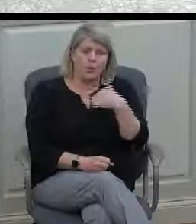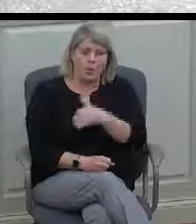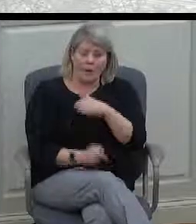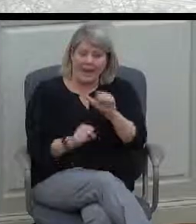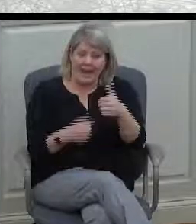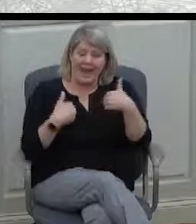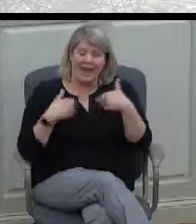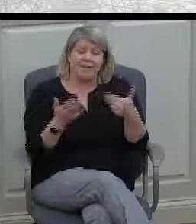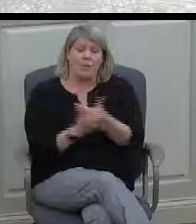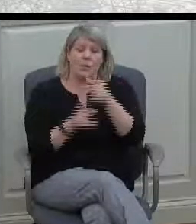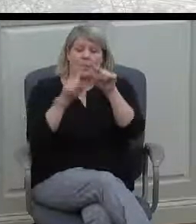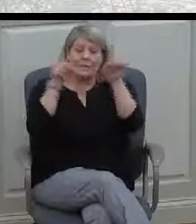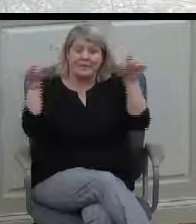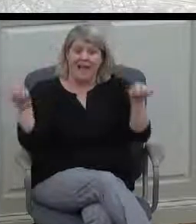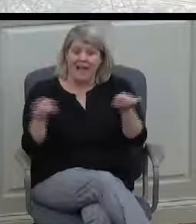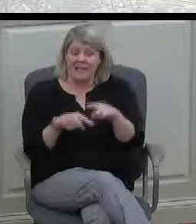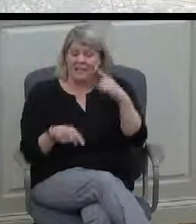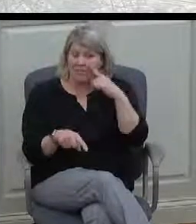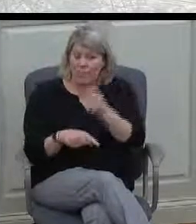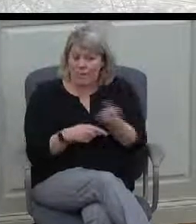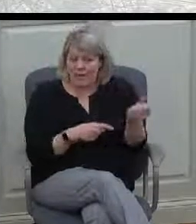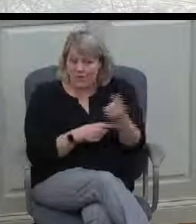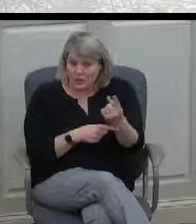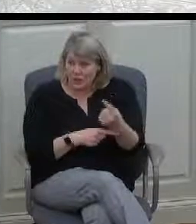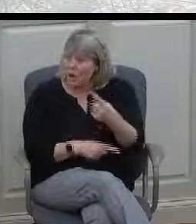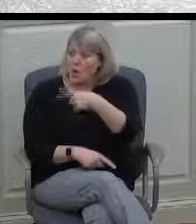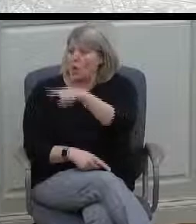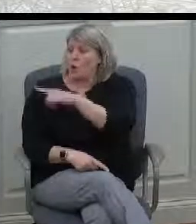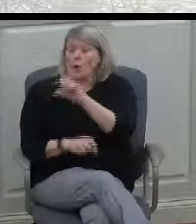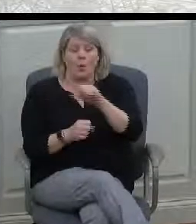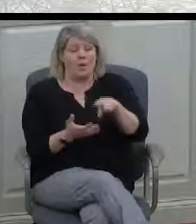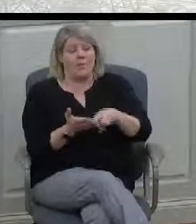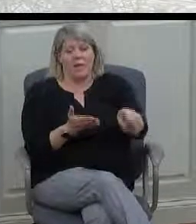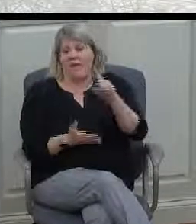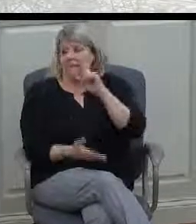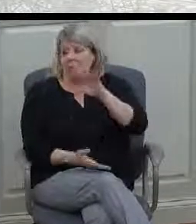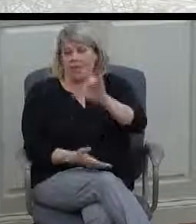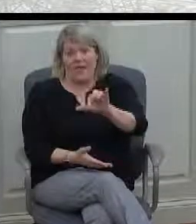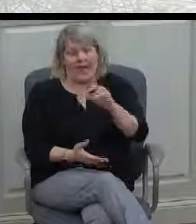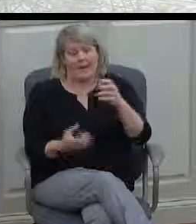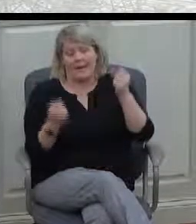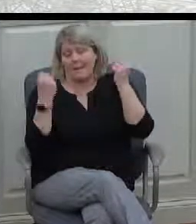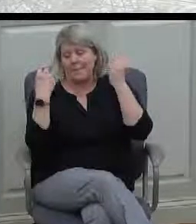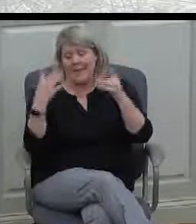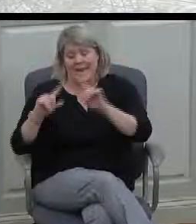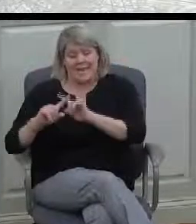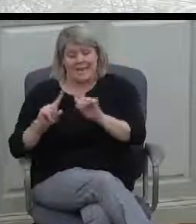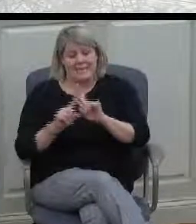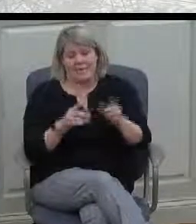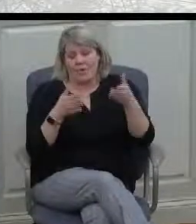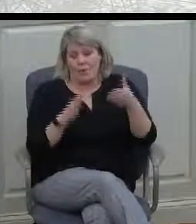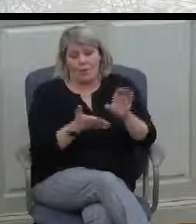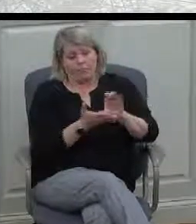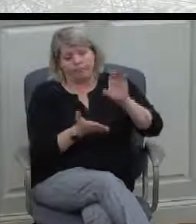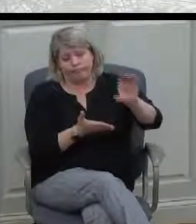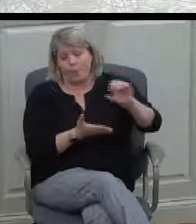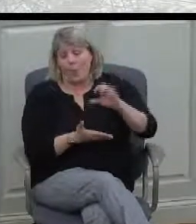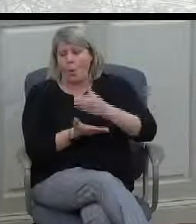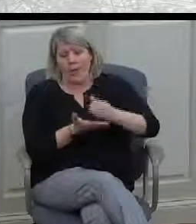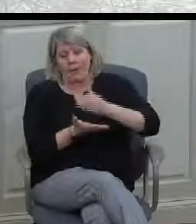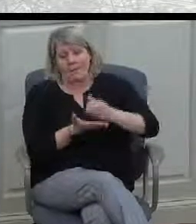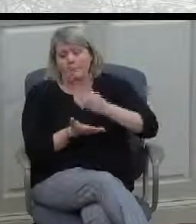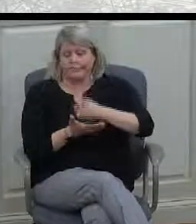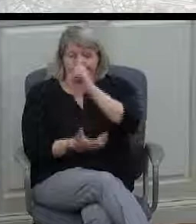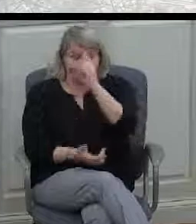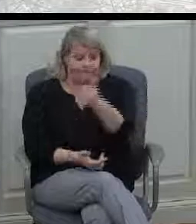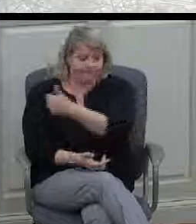talked about, you all can fund that in any way you want to. If it's a long phased approach or all at once kind of thing, we can kind of decide